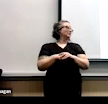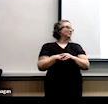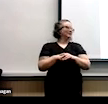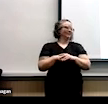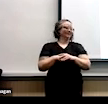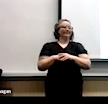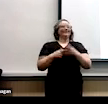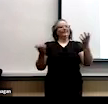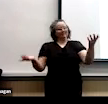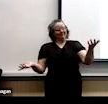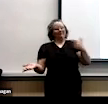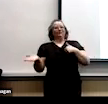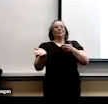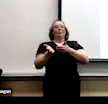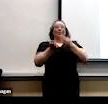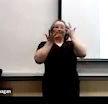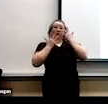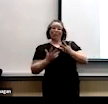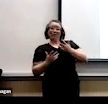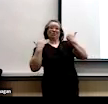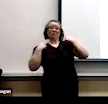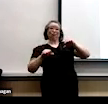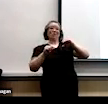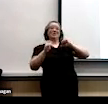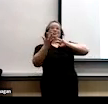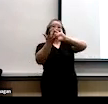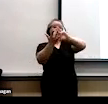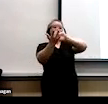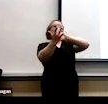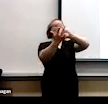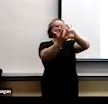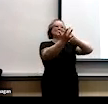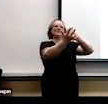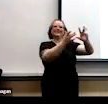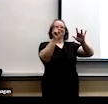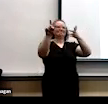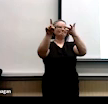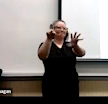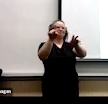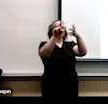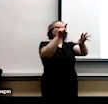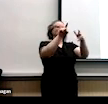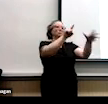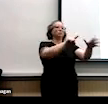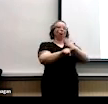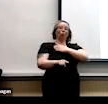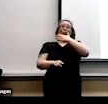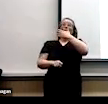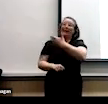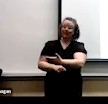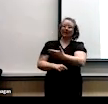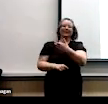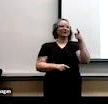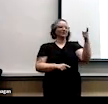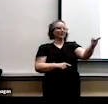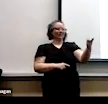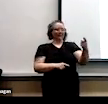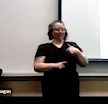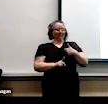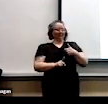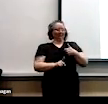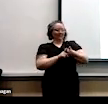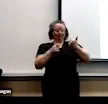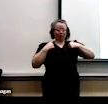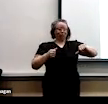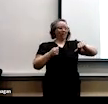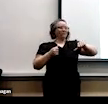provider who's willing to take them on, there's not a lot of research for them to fall back on and say, okay, I know what to do. There's often a lack of